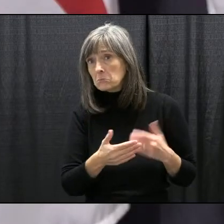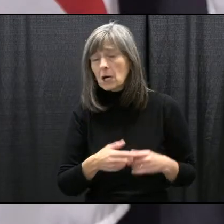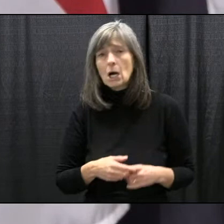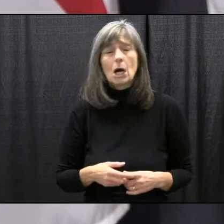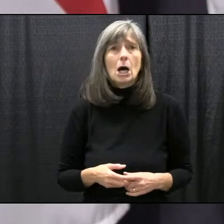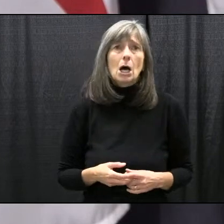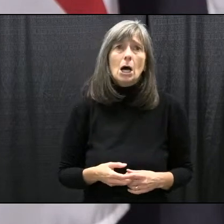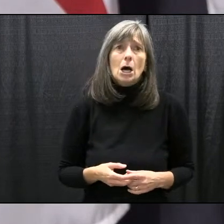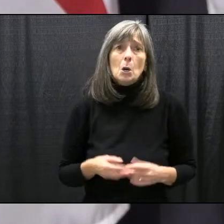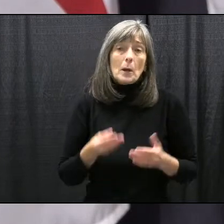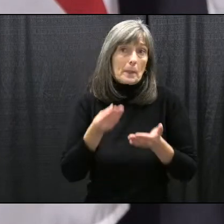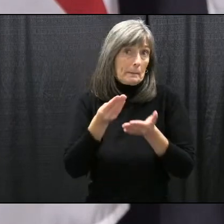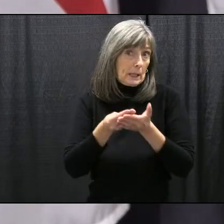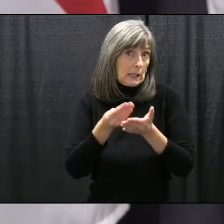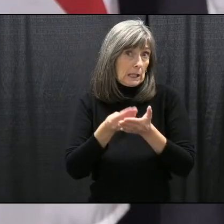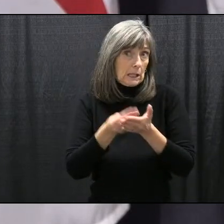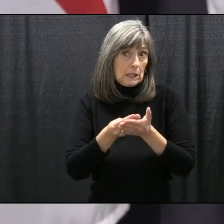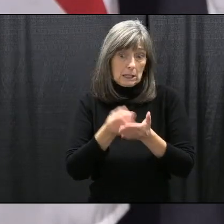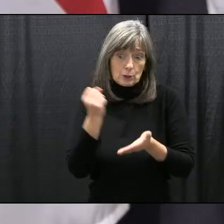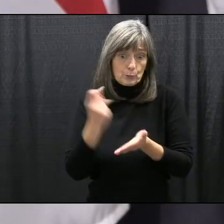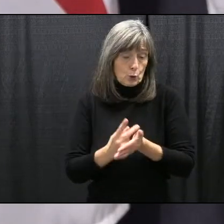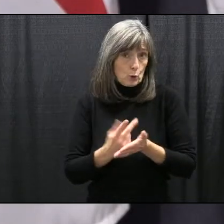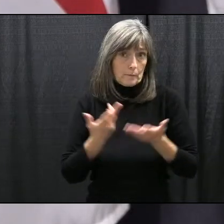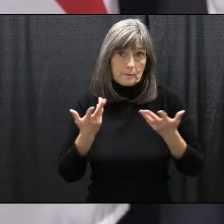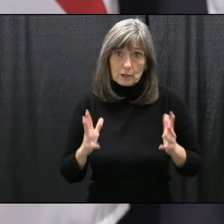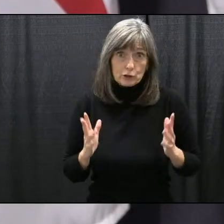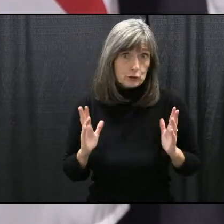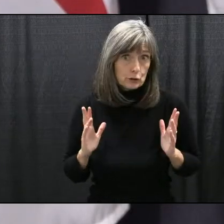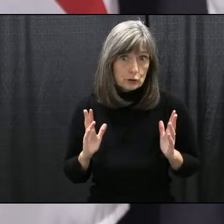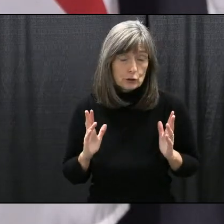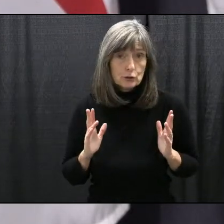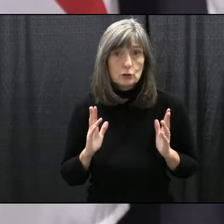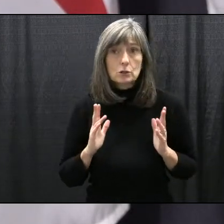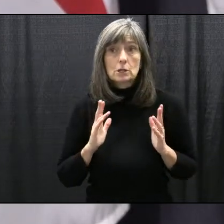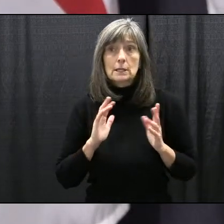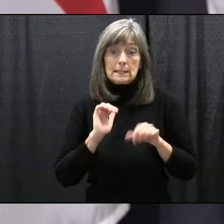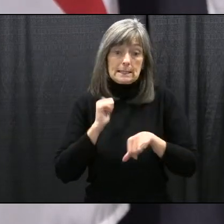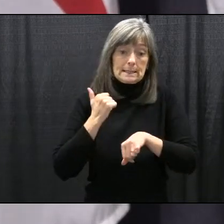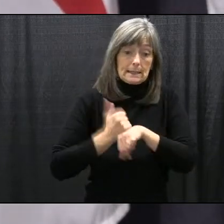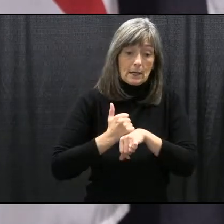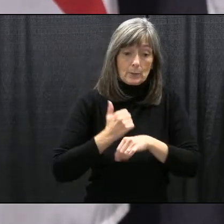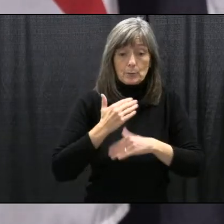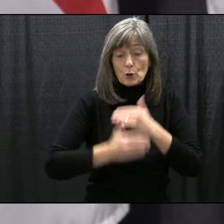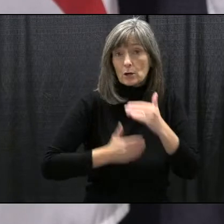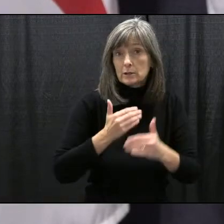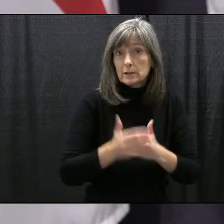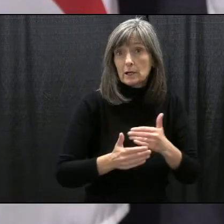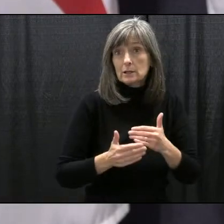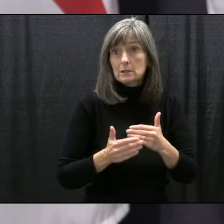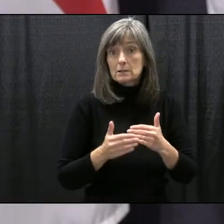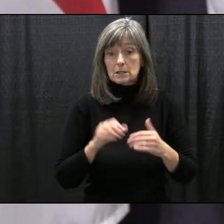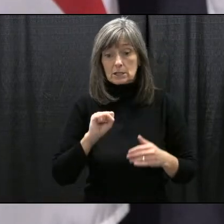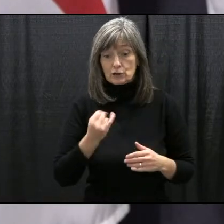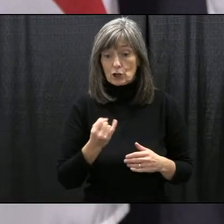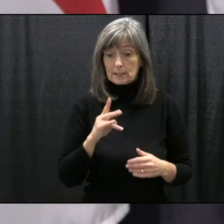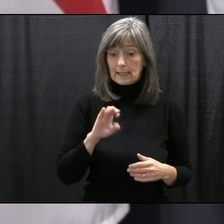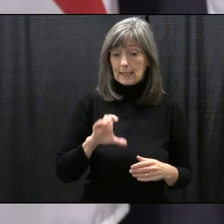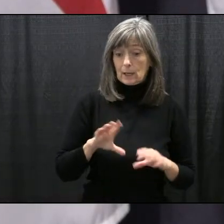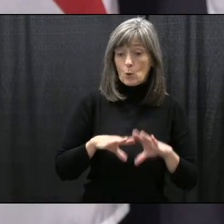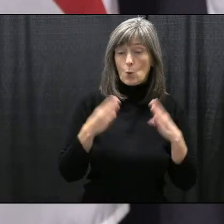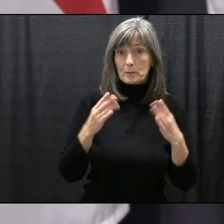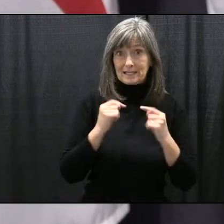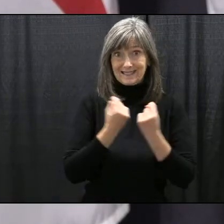for these is approved. The implementation period for the clinics in St. John's, for